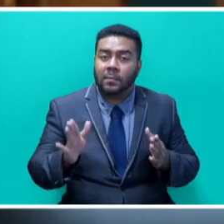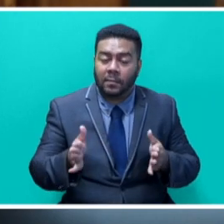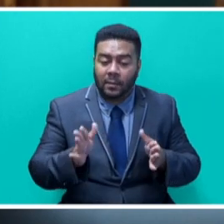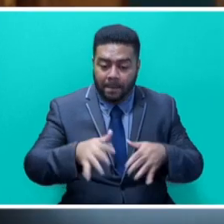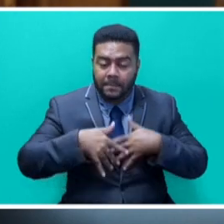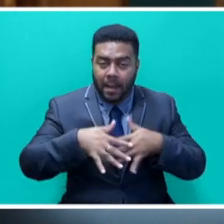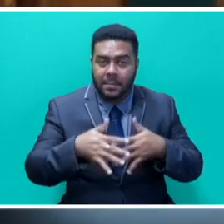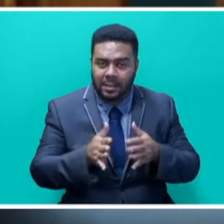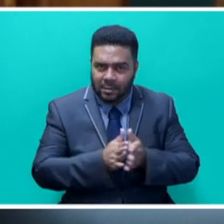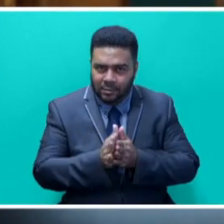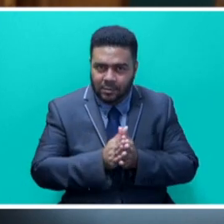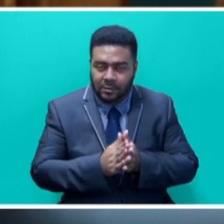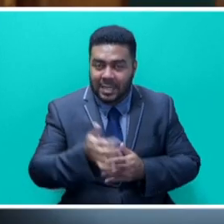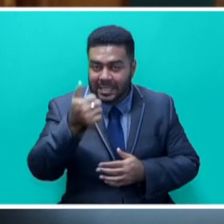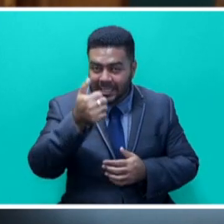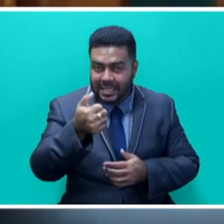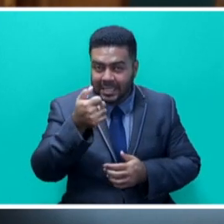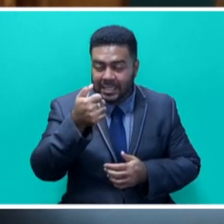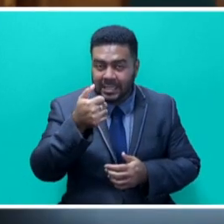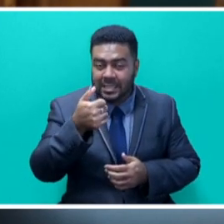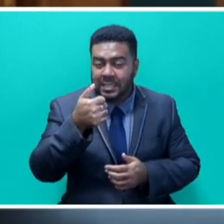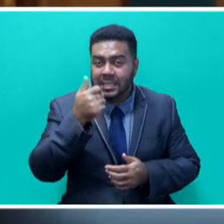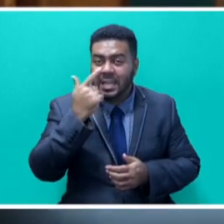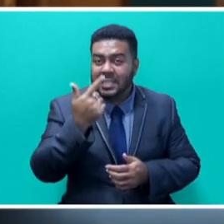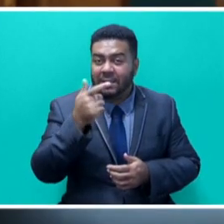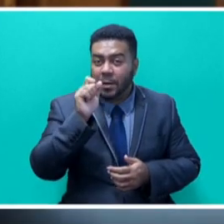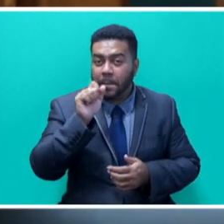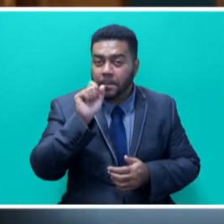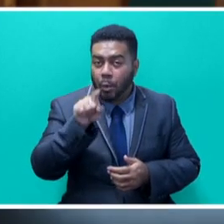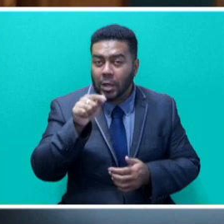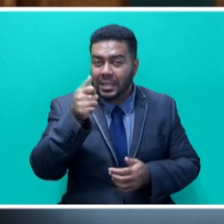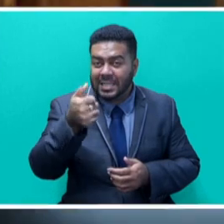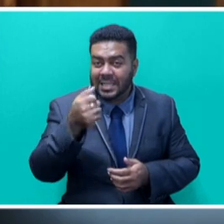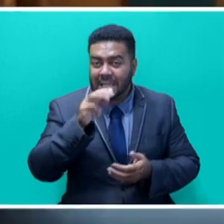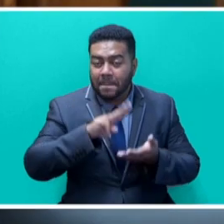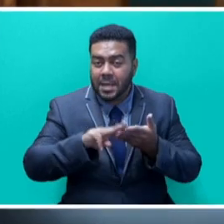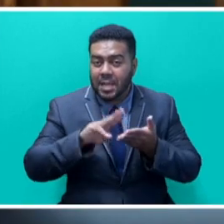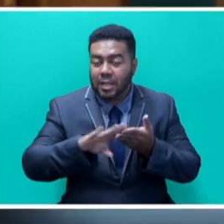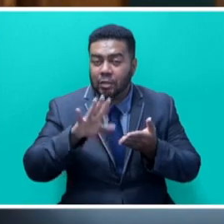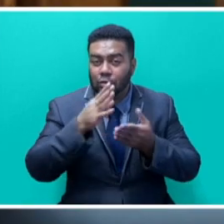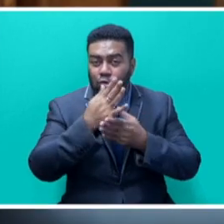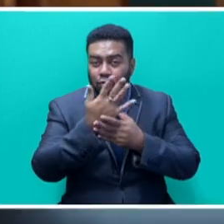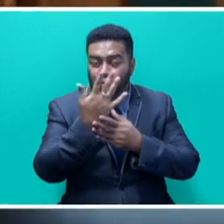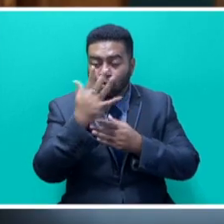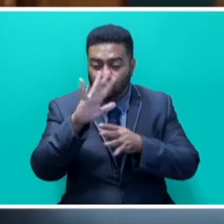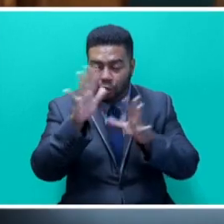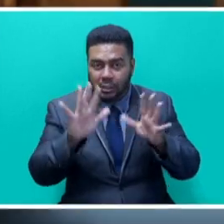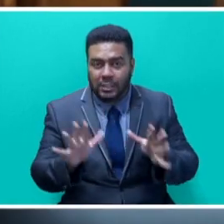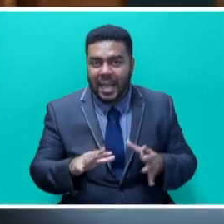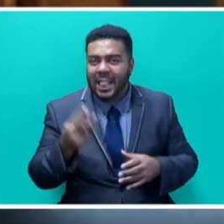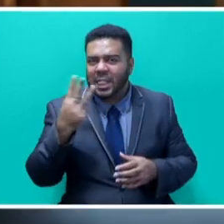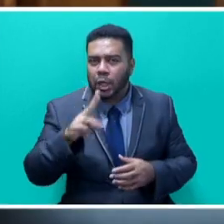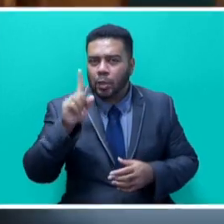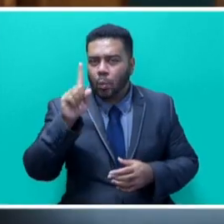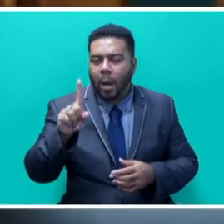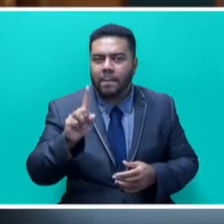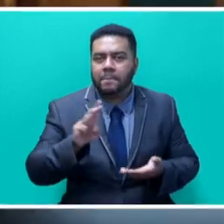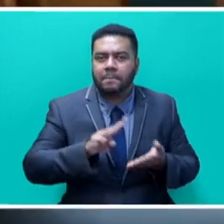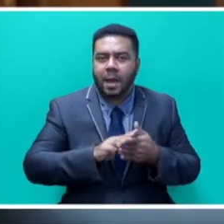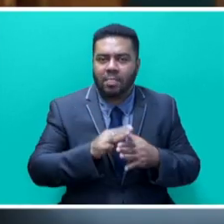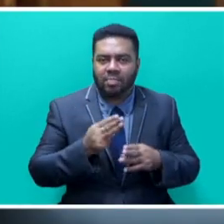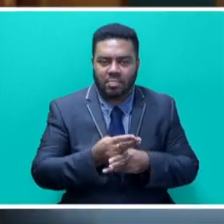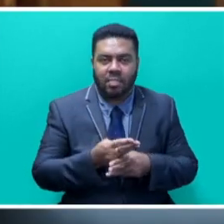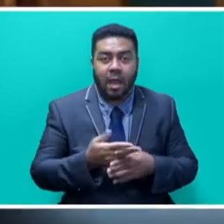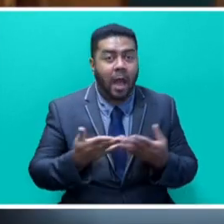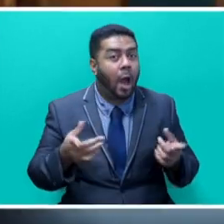again, over 7.6 million trees and mangroves in 31 months. How have we done